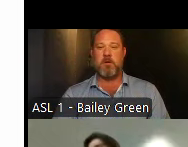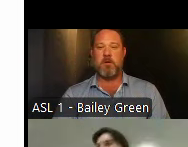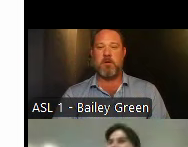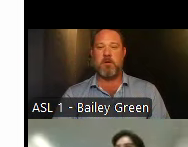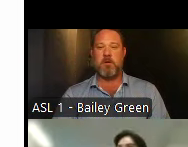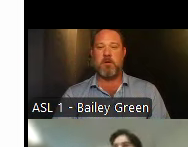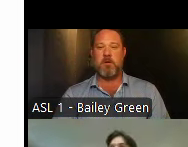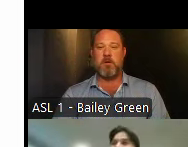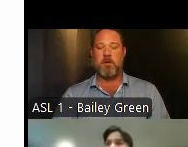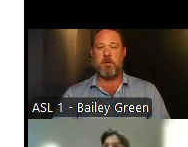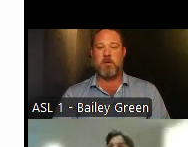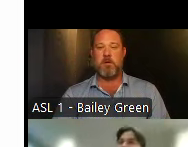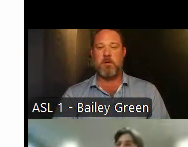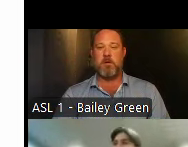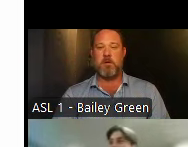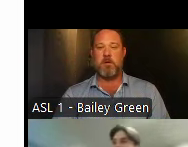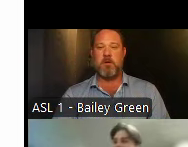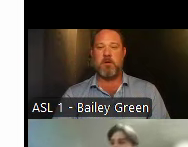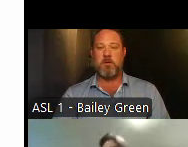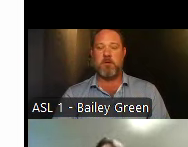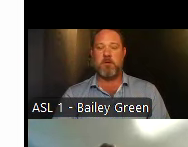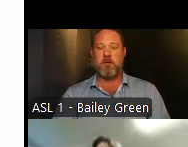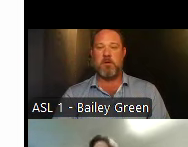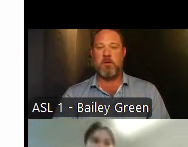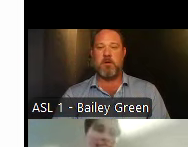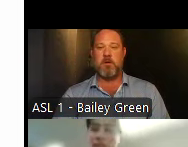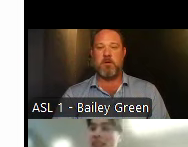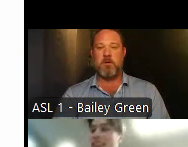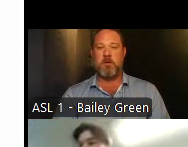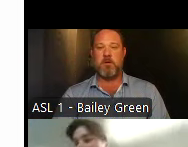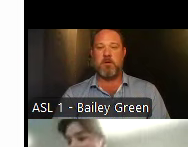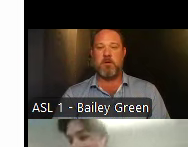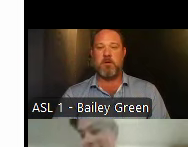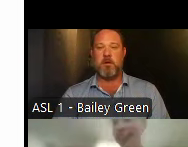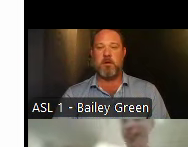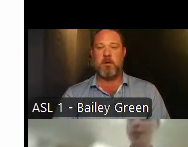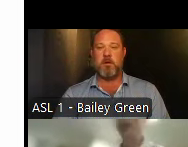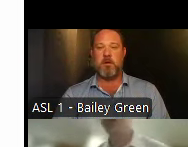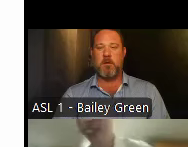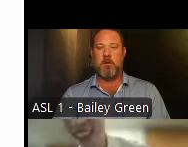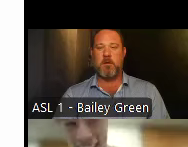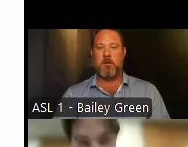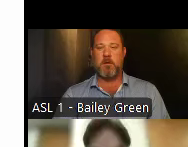We won't fight. Or Claire over there in the. It's okay. This is next to the candy bar.